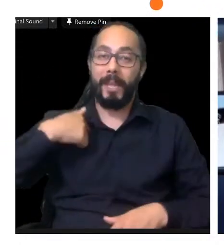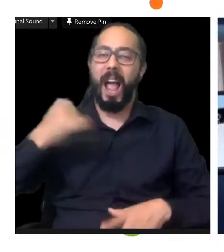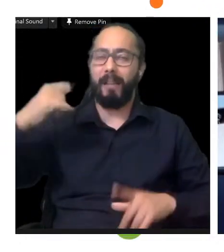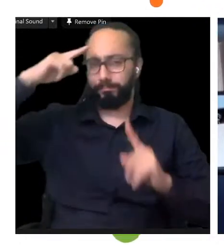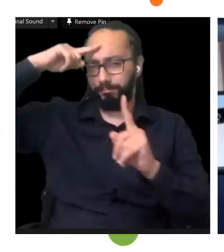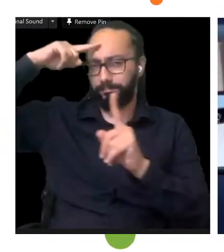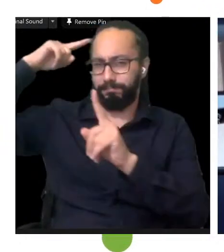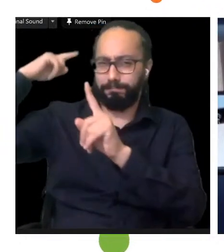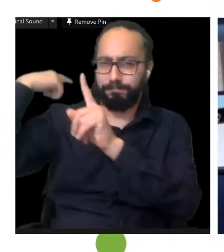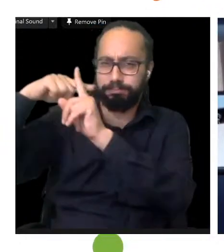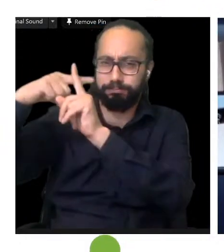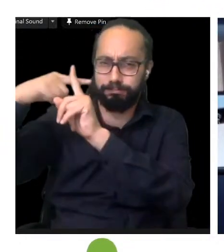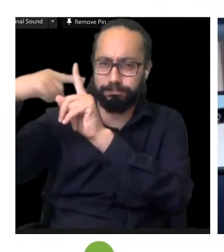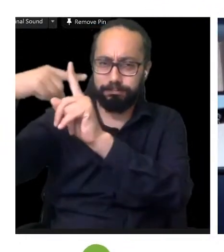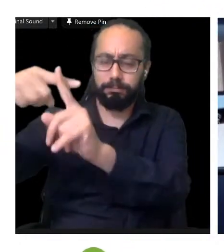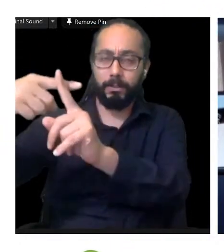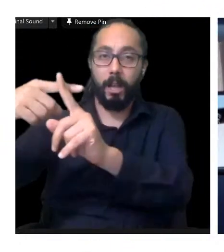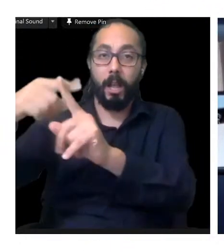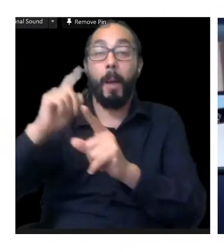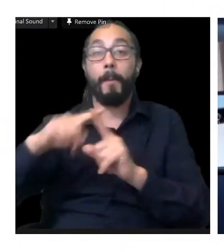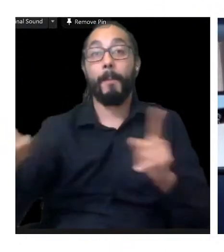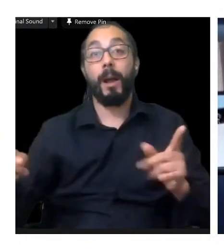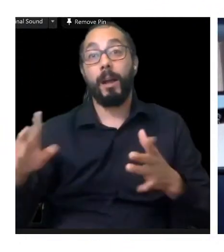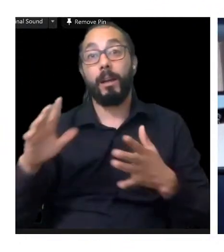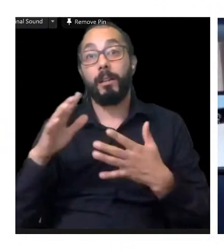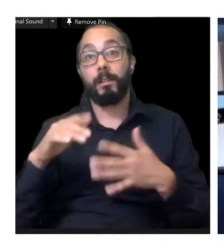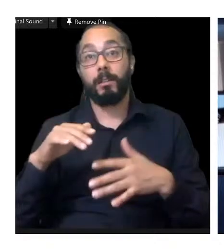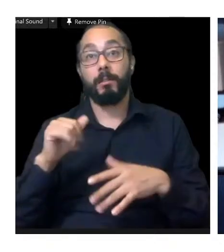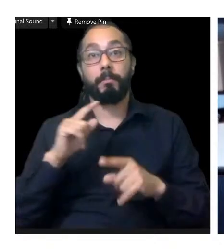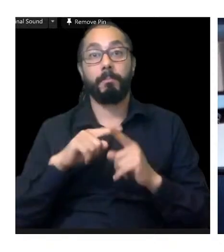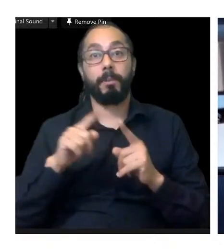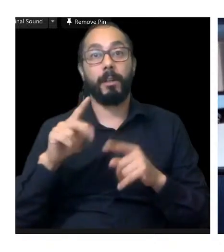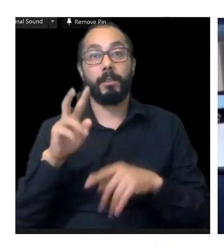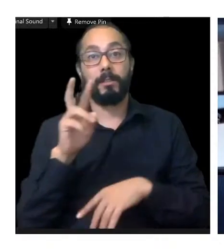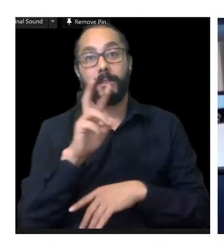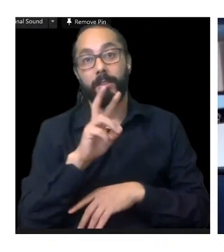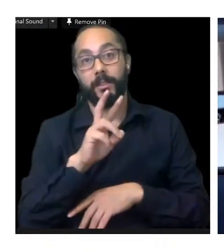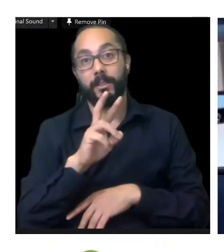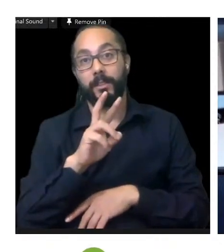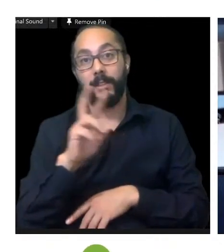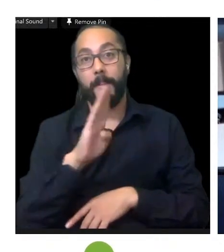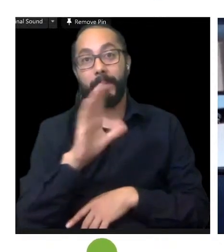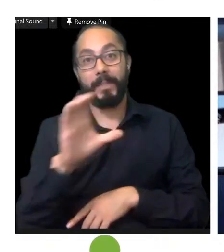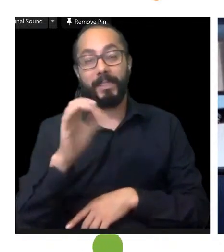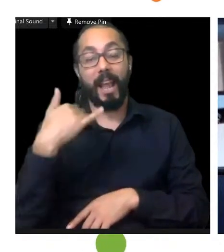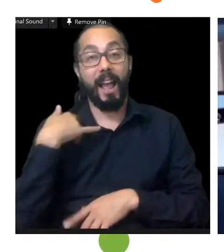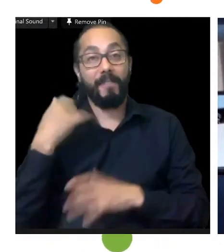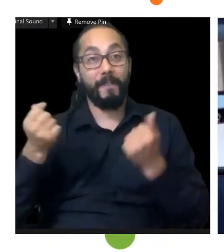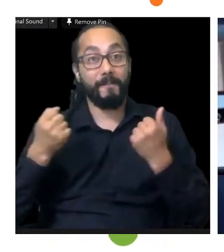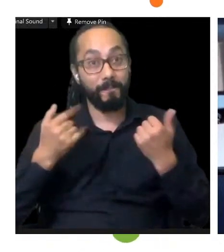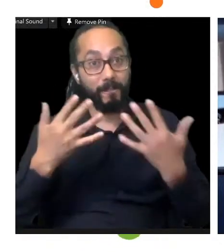know, in BC, we've had COVID, murder hornets, the wildfire smoke, the once in 20 year moth